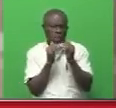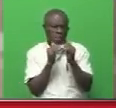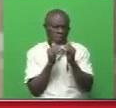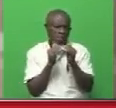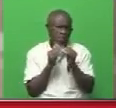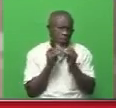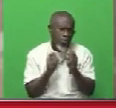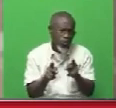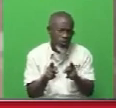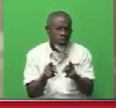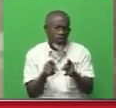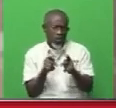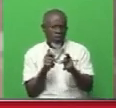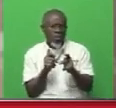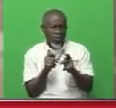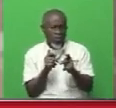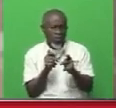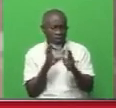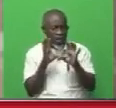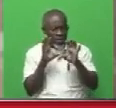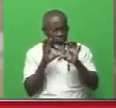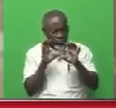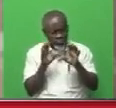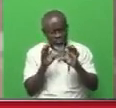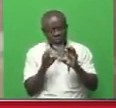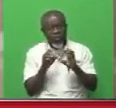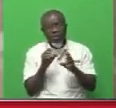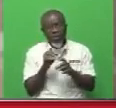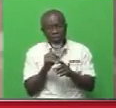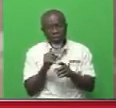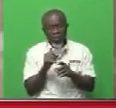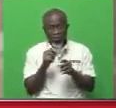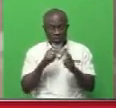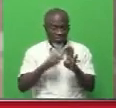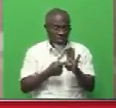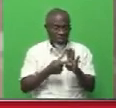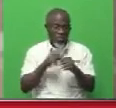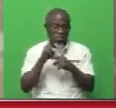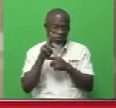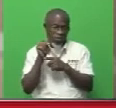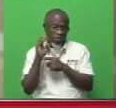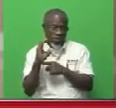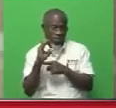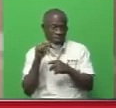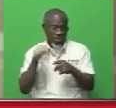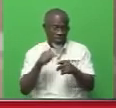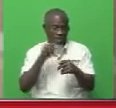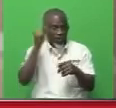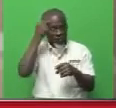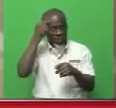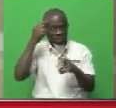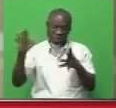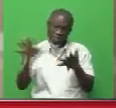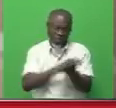actively pursued by the People's Partnership Government, and this government destroyed it. So sitting here today and coming immediately